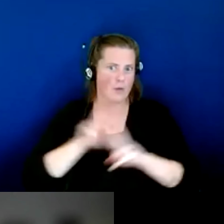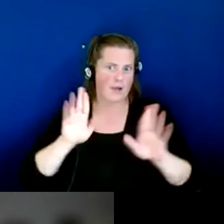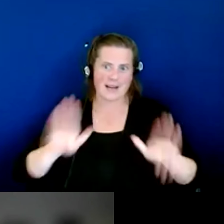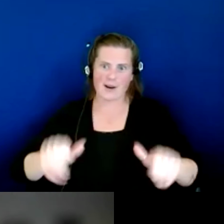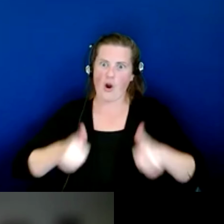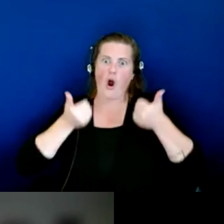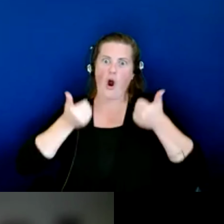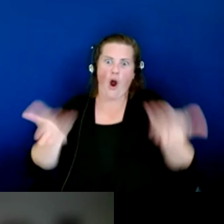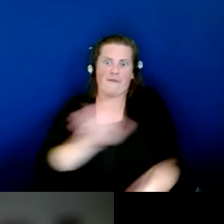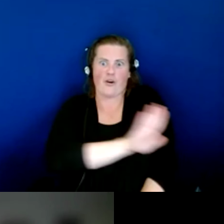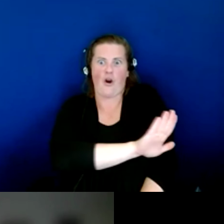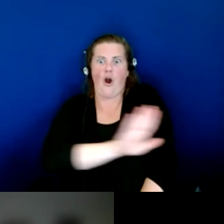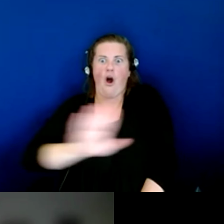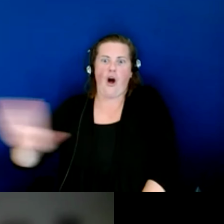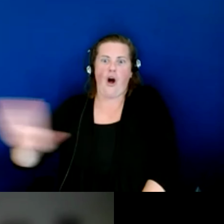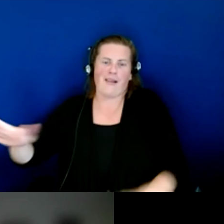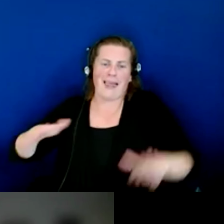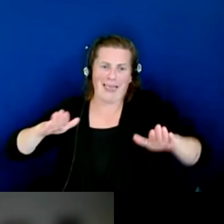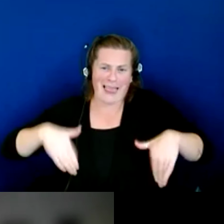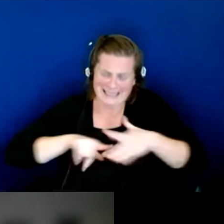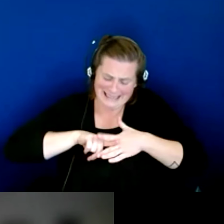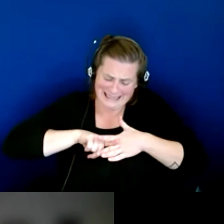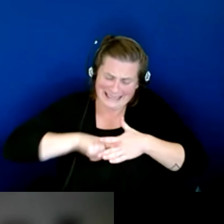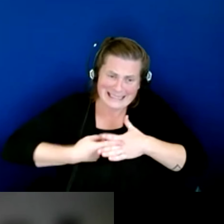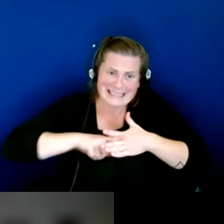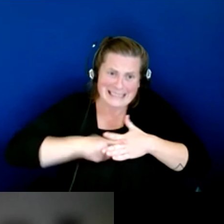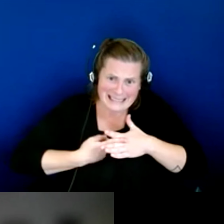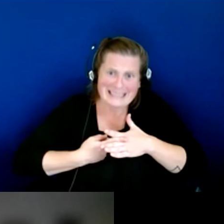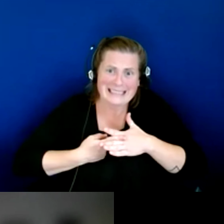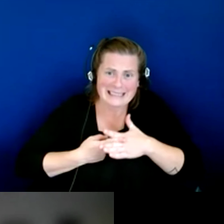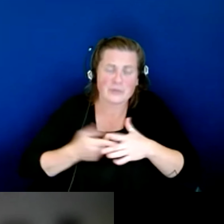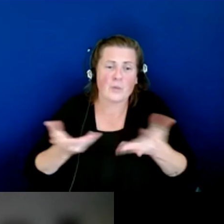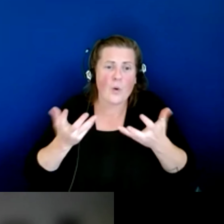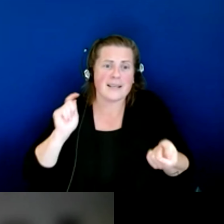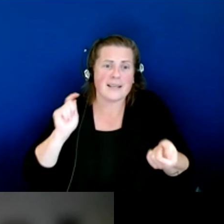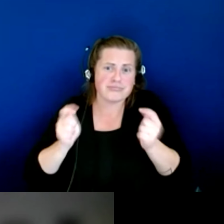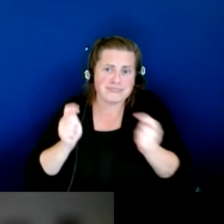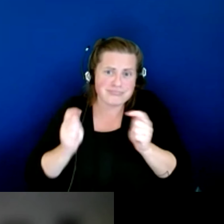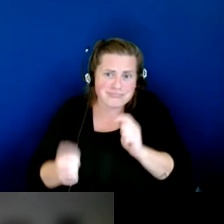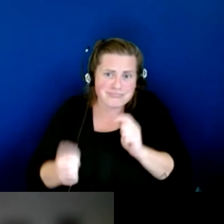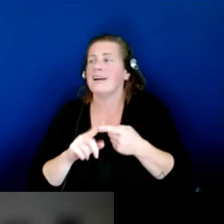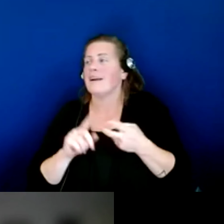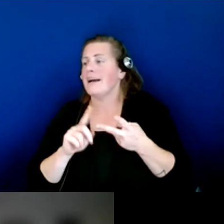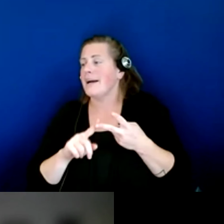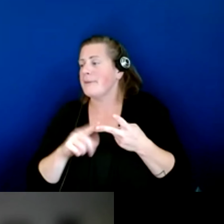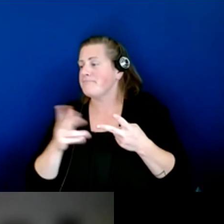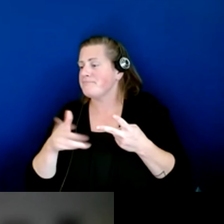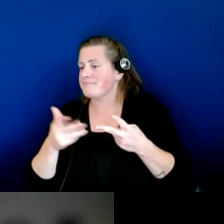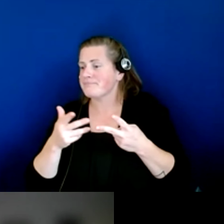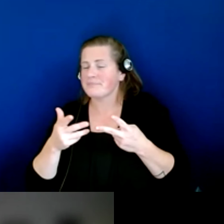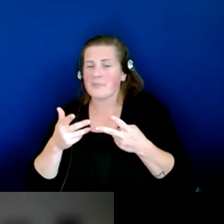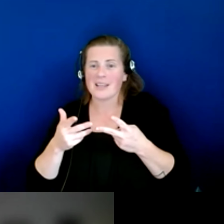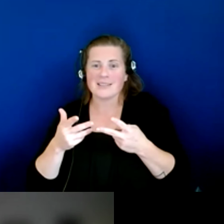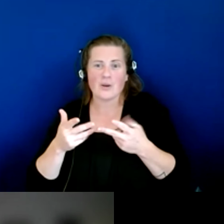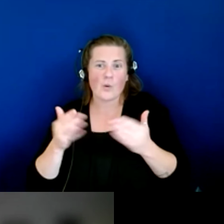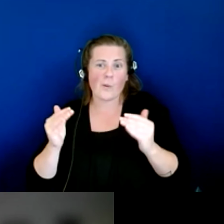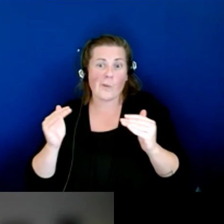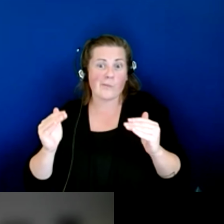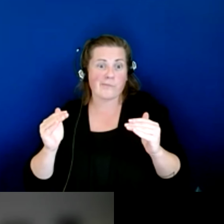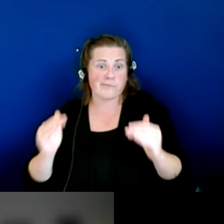of the program yet. As I said, we really do want to make some modifications. We do want to do that next